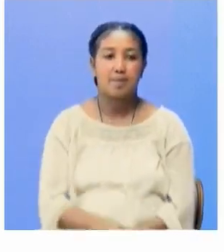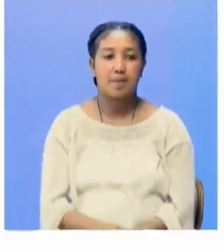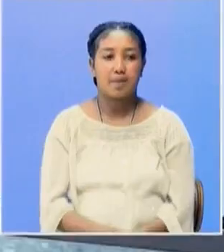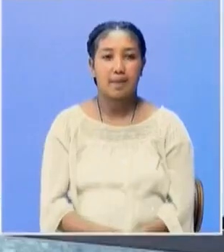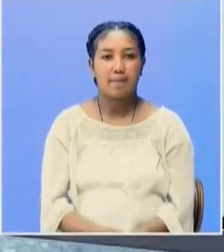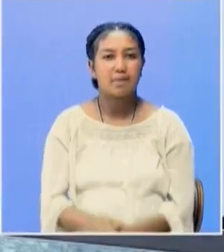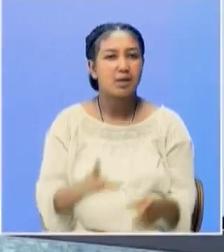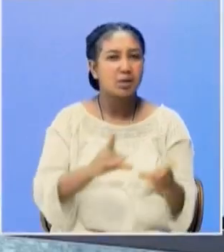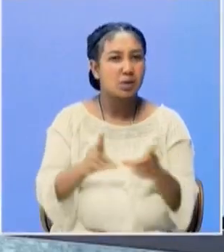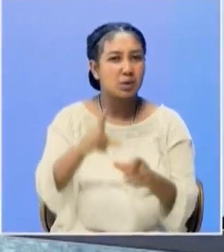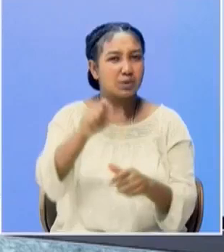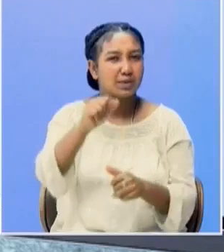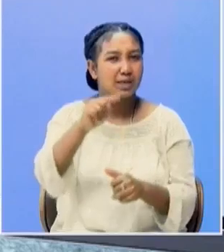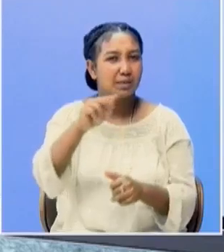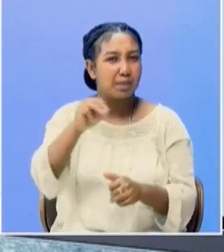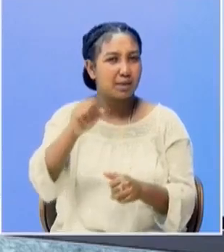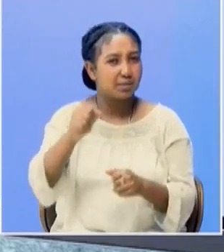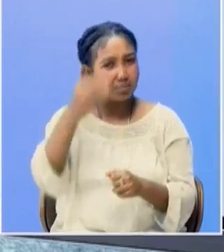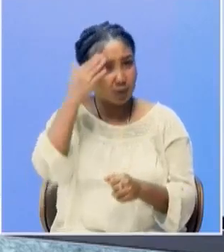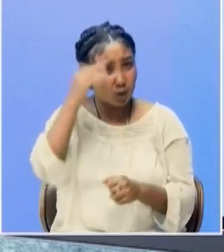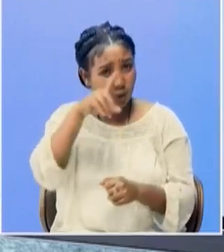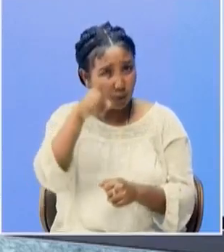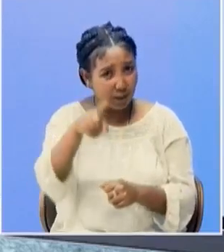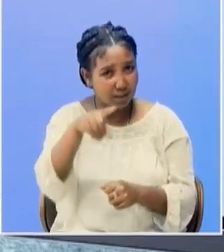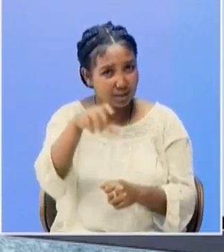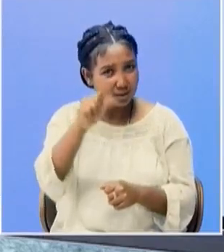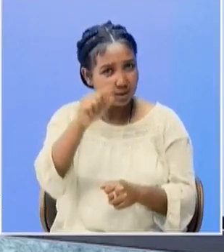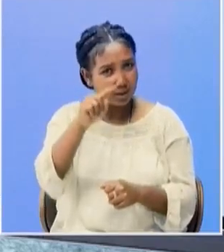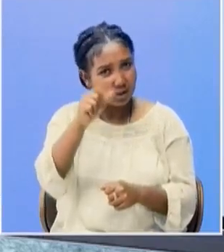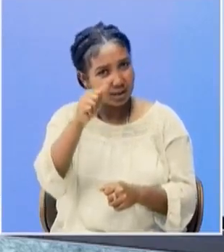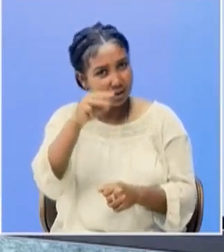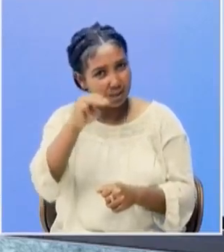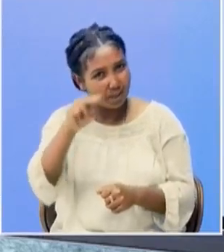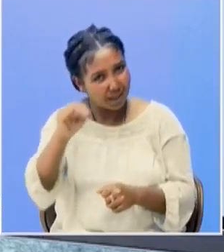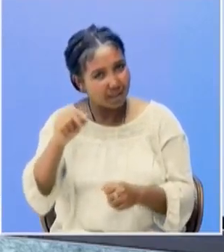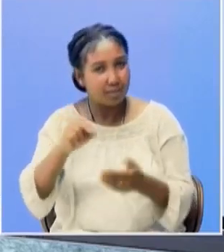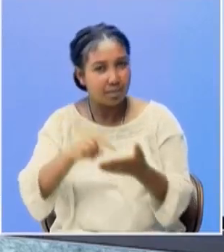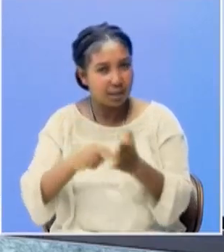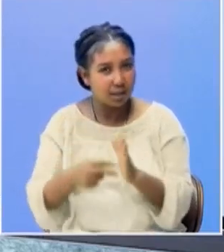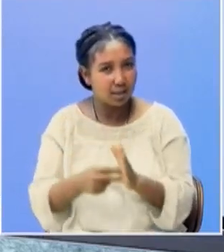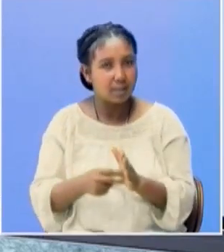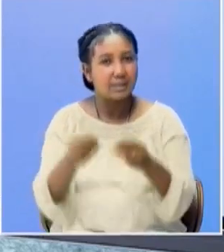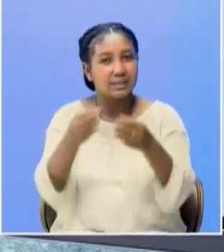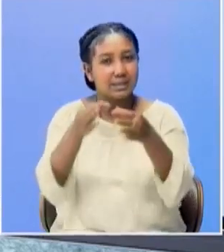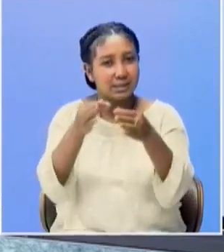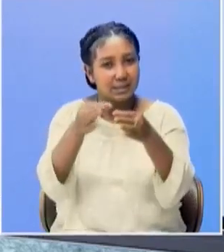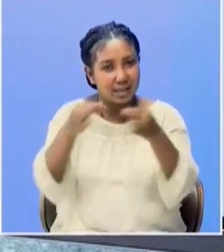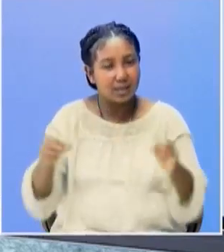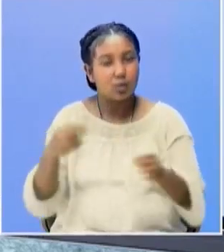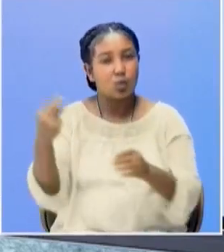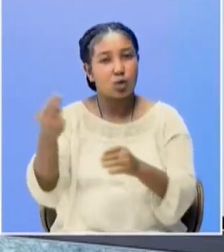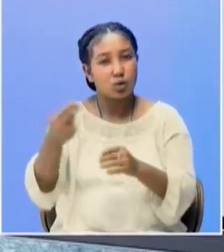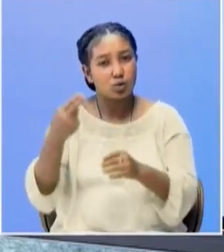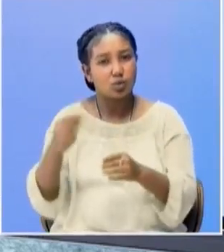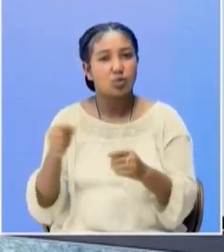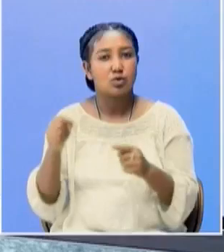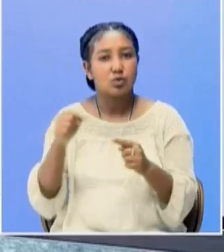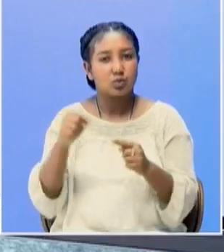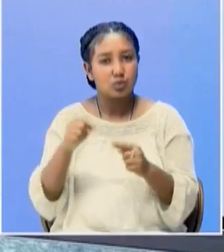Do you know what a statement means? A statement means the sentence that we use